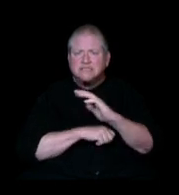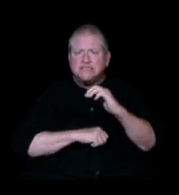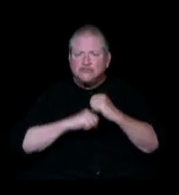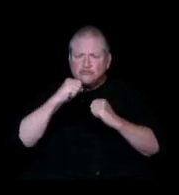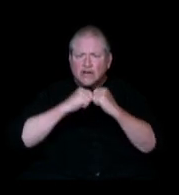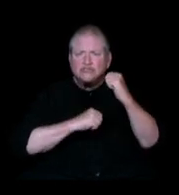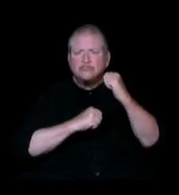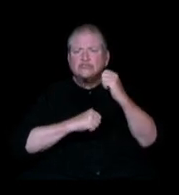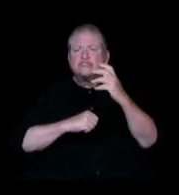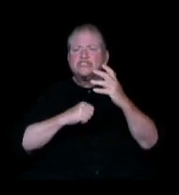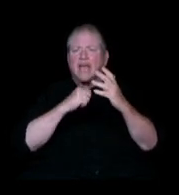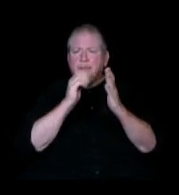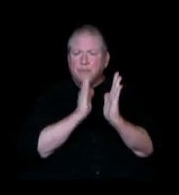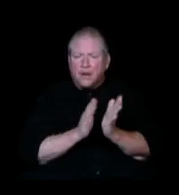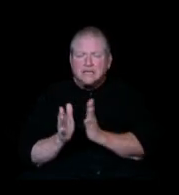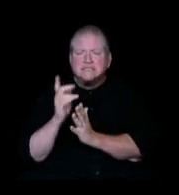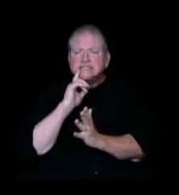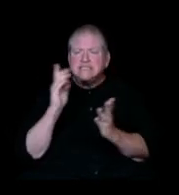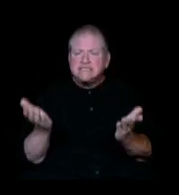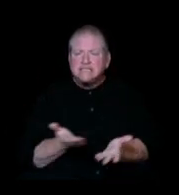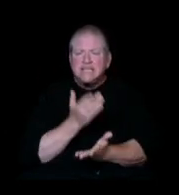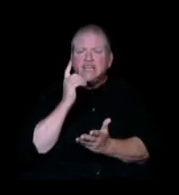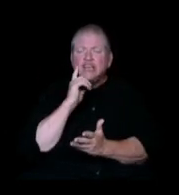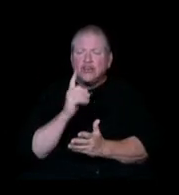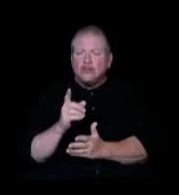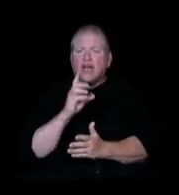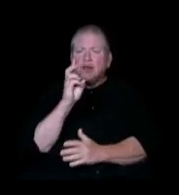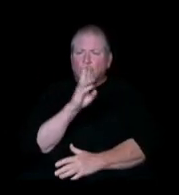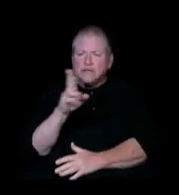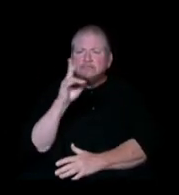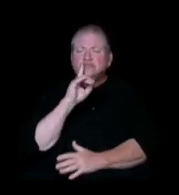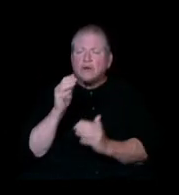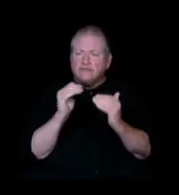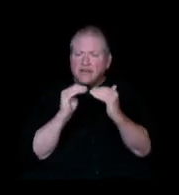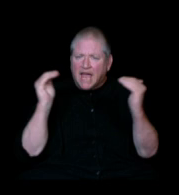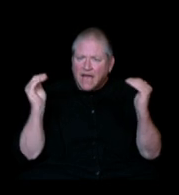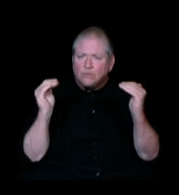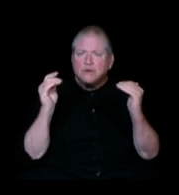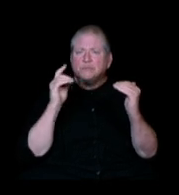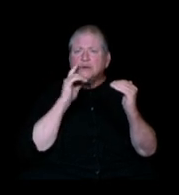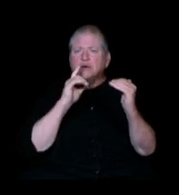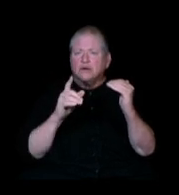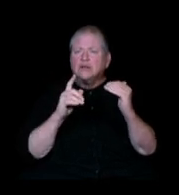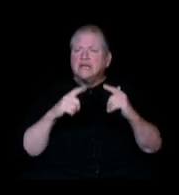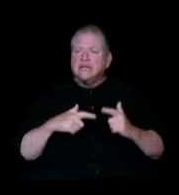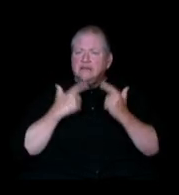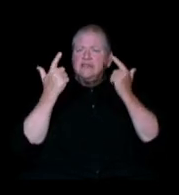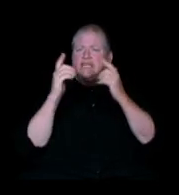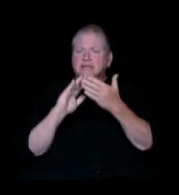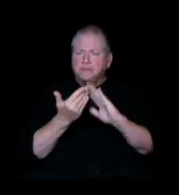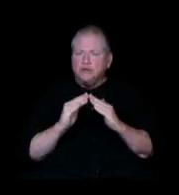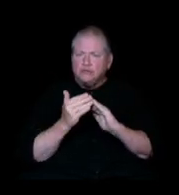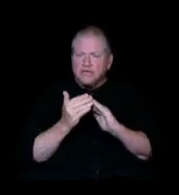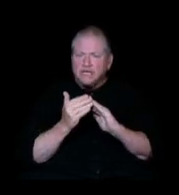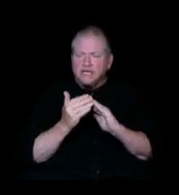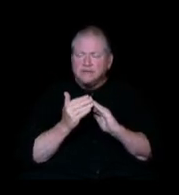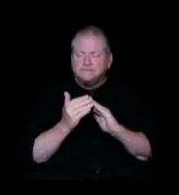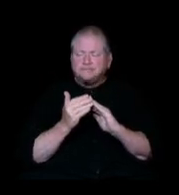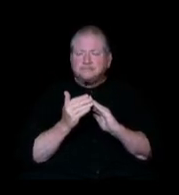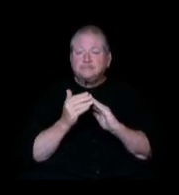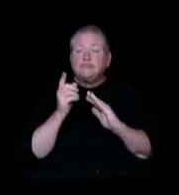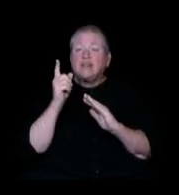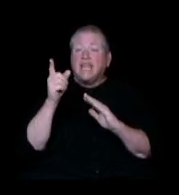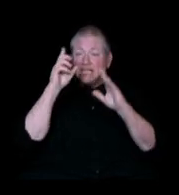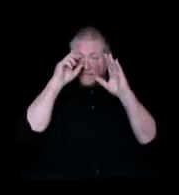and practices at Western to create an equitable and just teaching, learning, and living community. He's